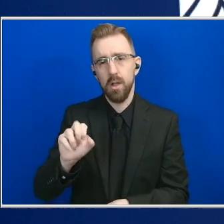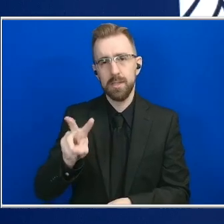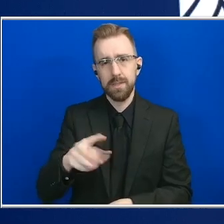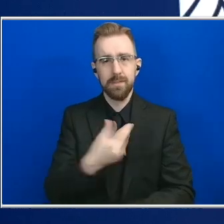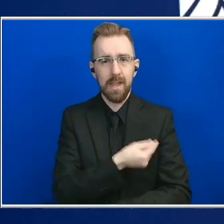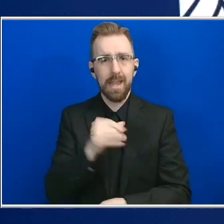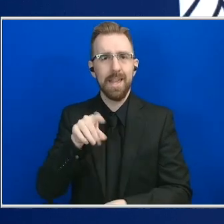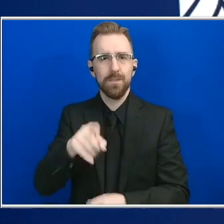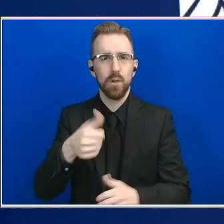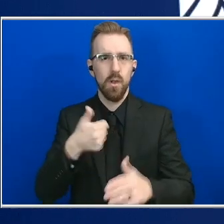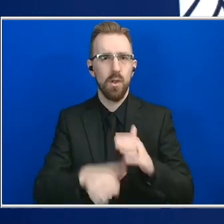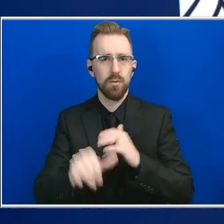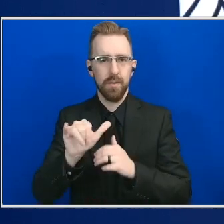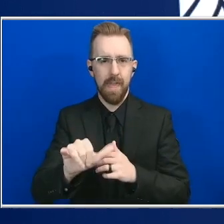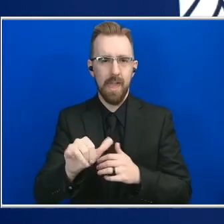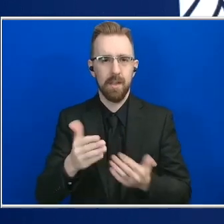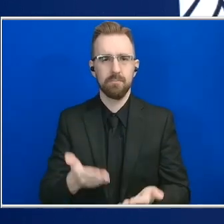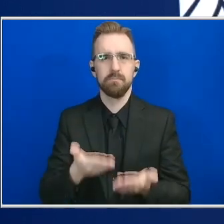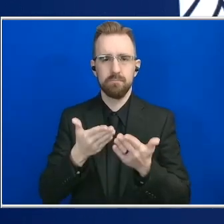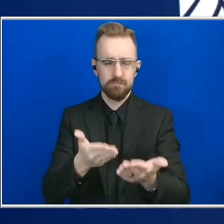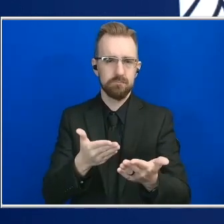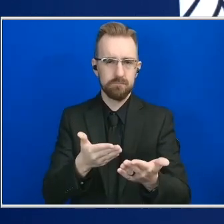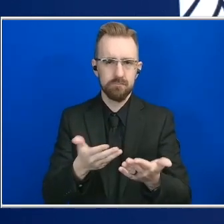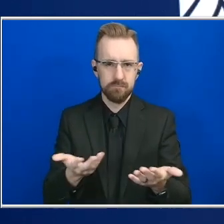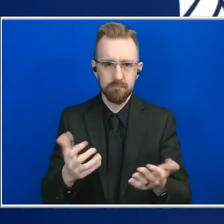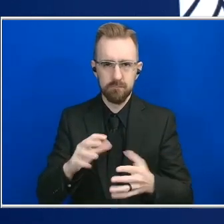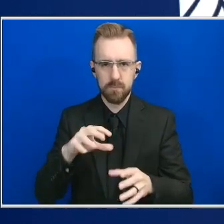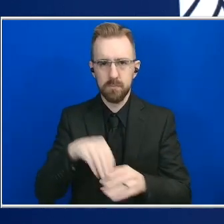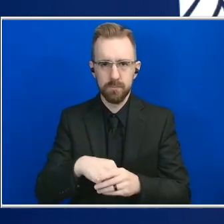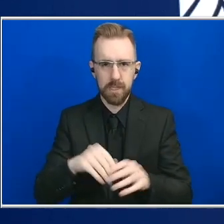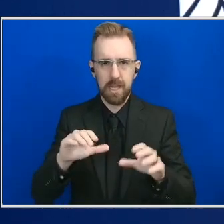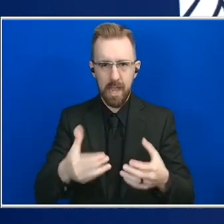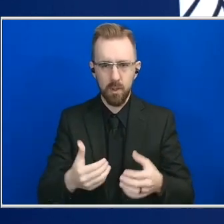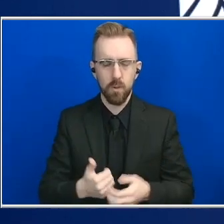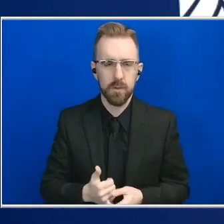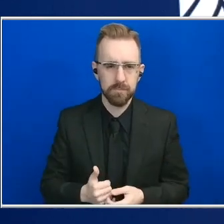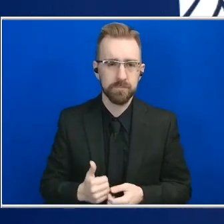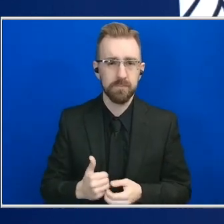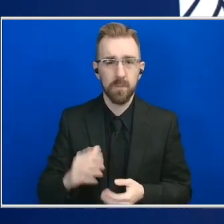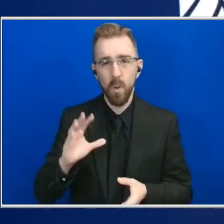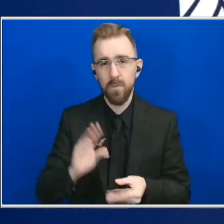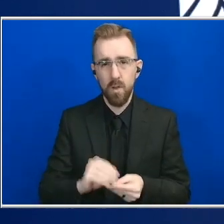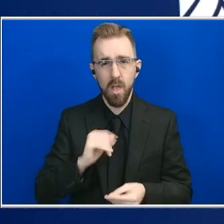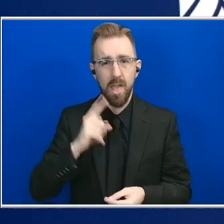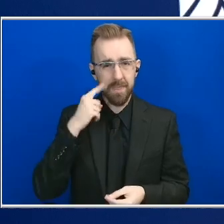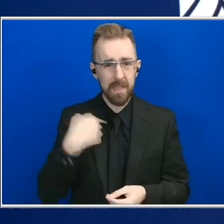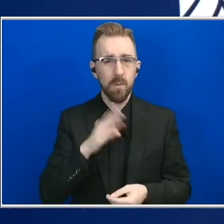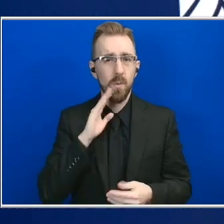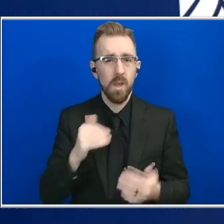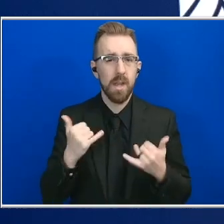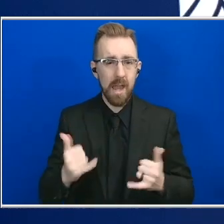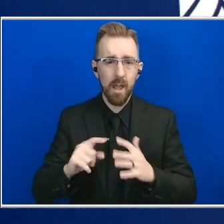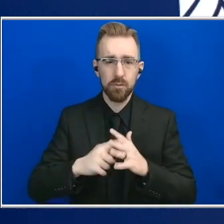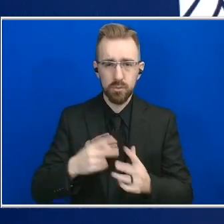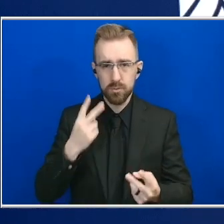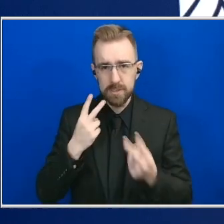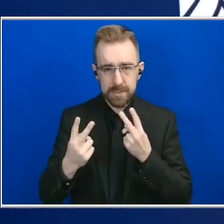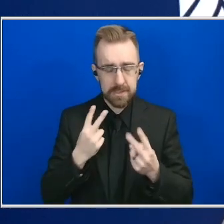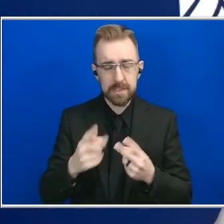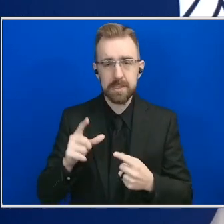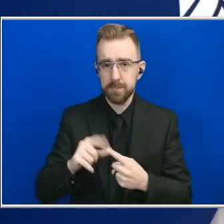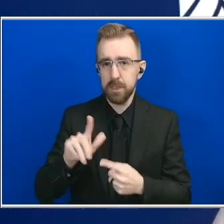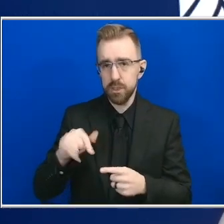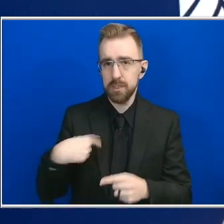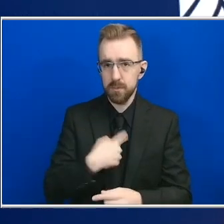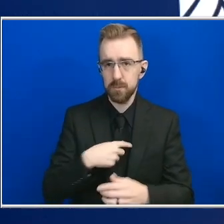that recommendation category. But overall, I think we are going to now start seeing, especially as we enter